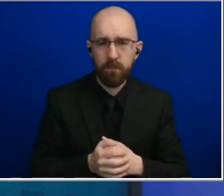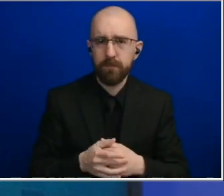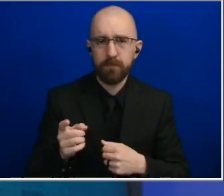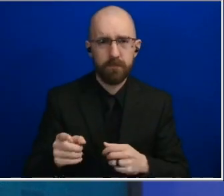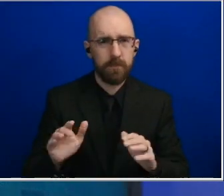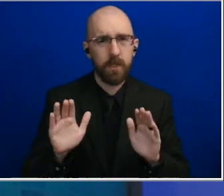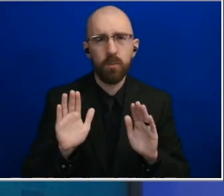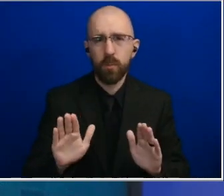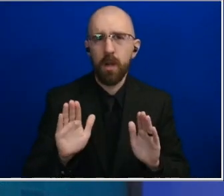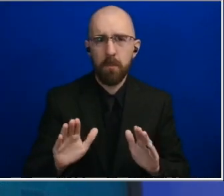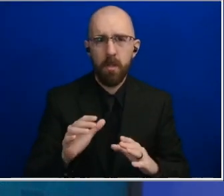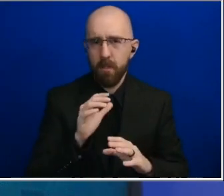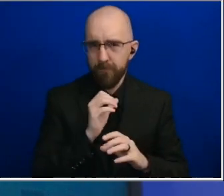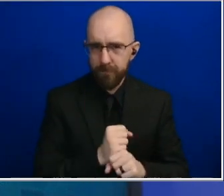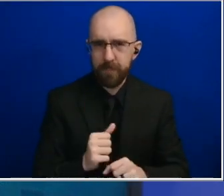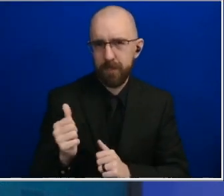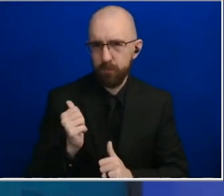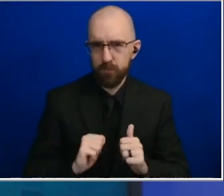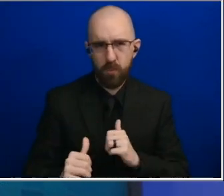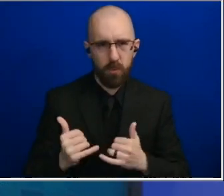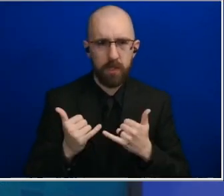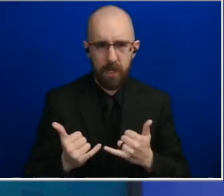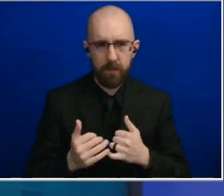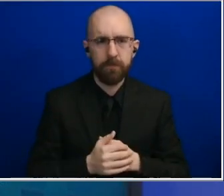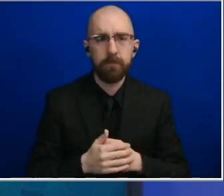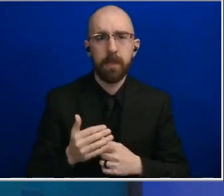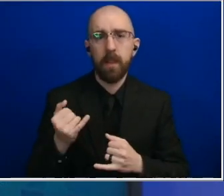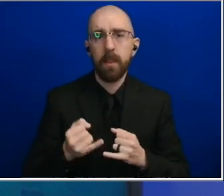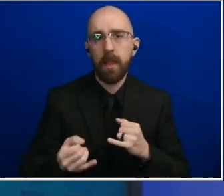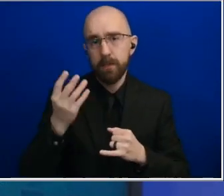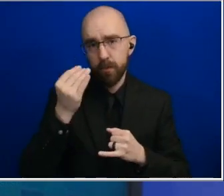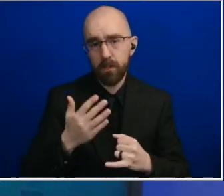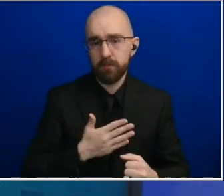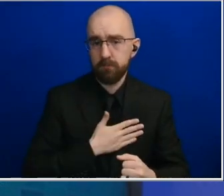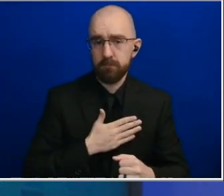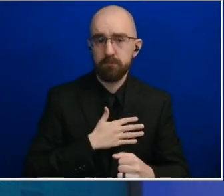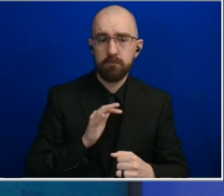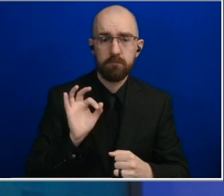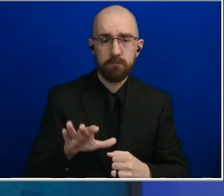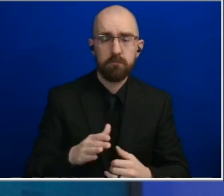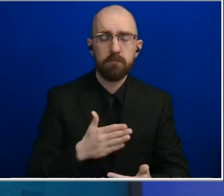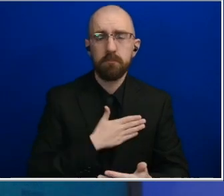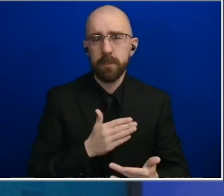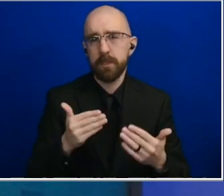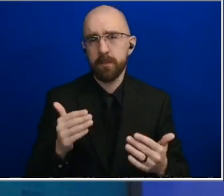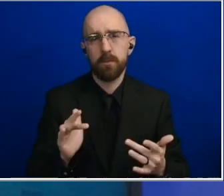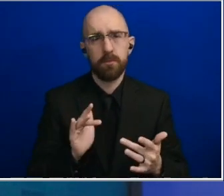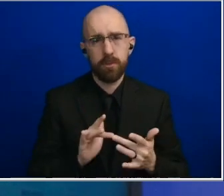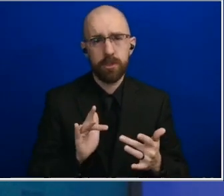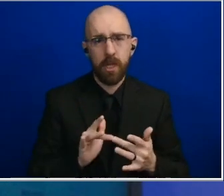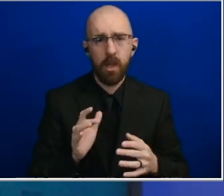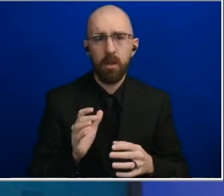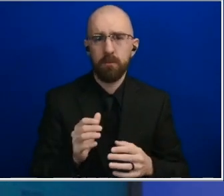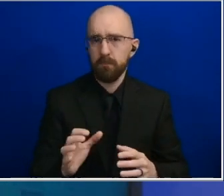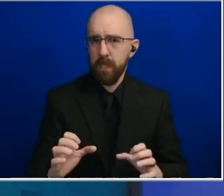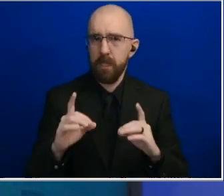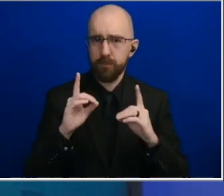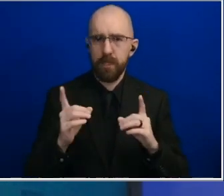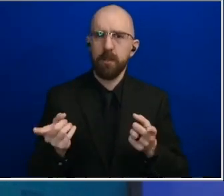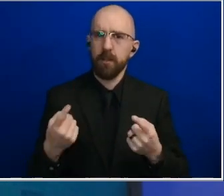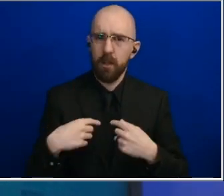fascinating show today. And my final thoughts are: please reach out, get educated, come to the University of Kansas Health System. We